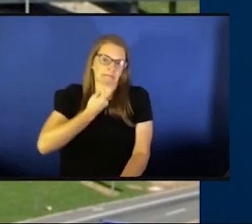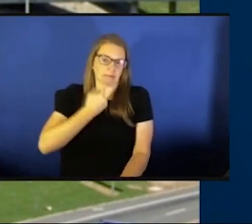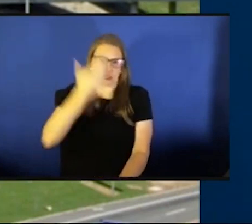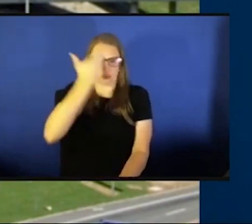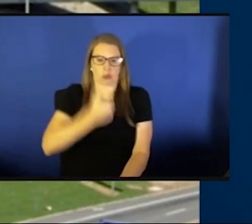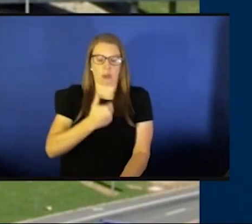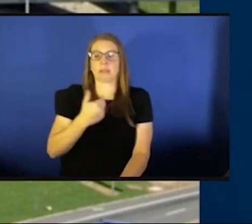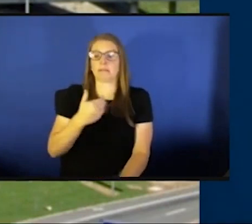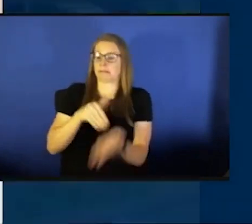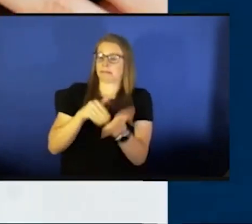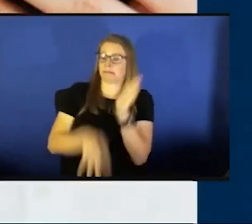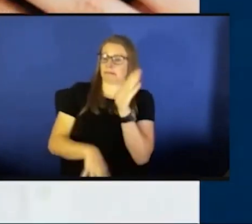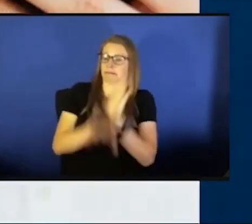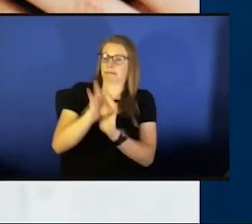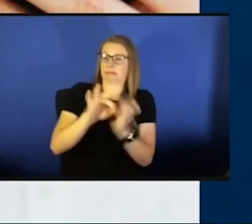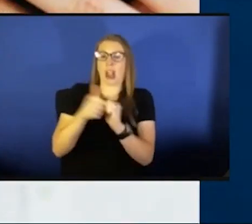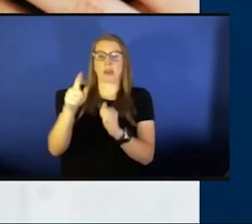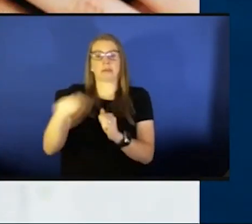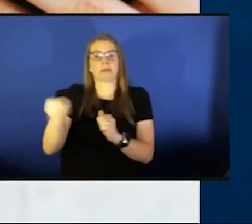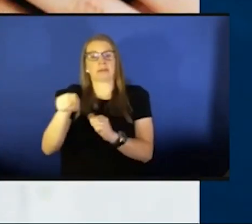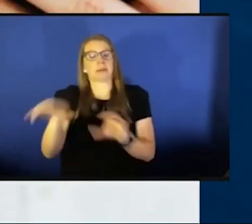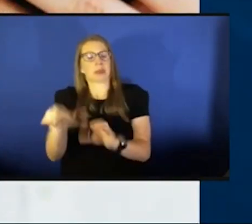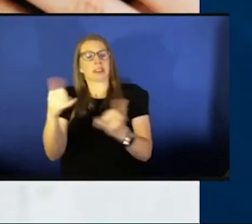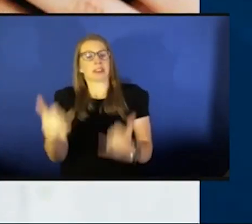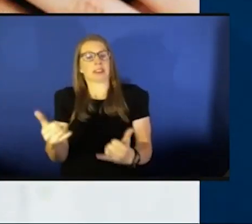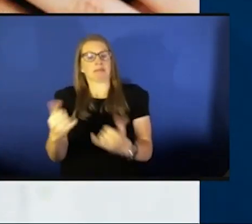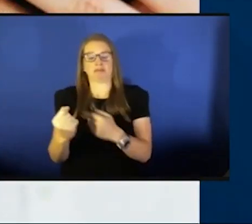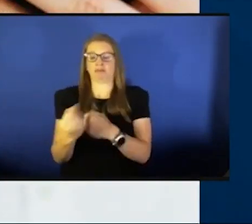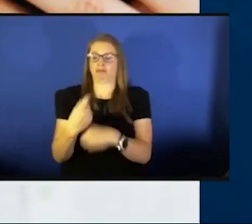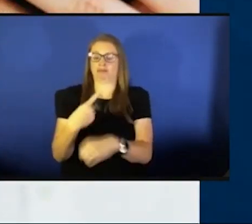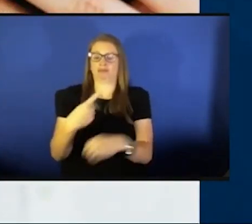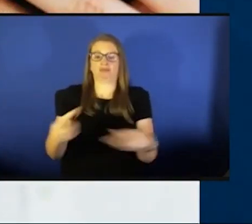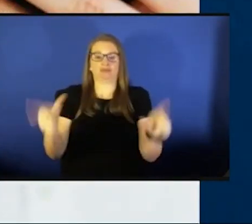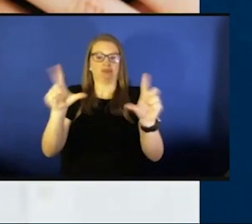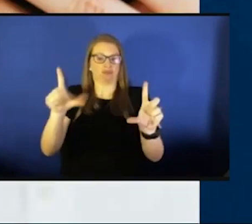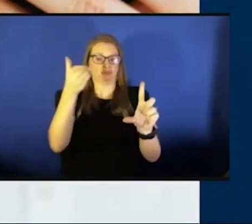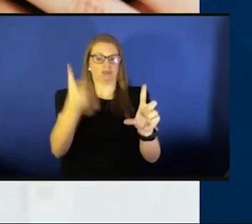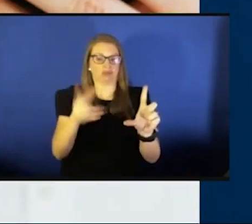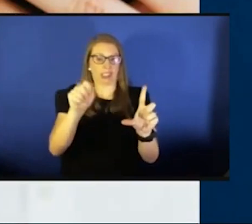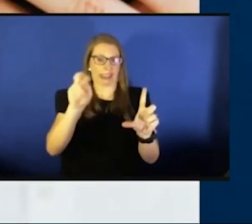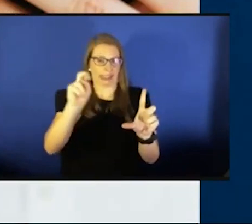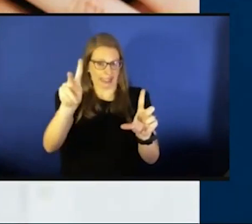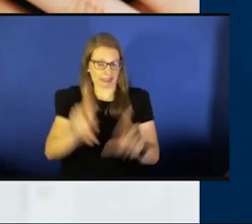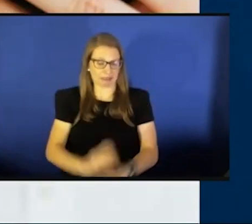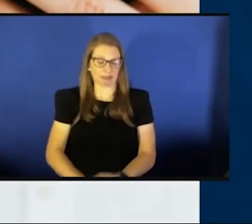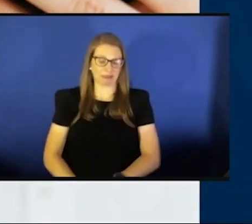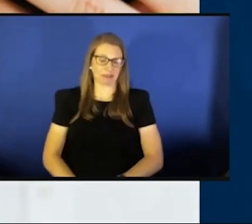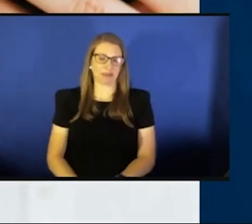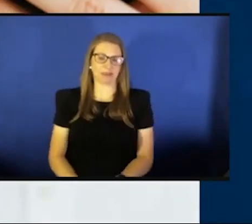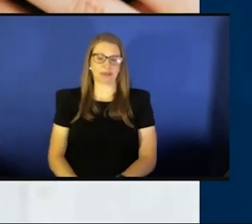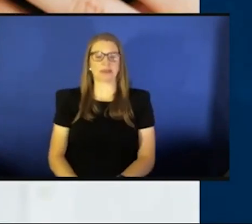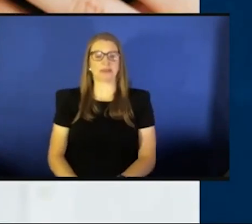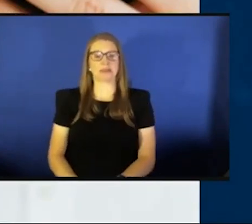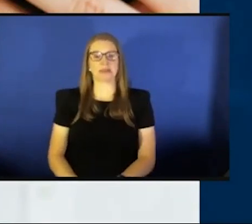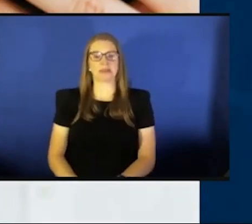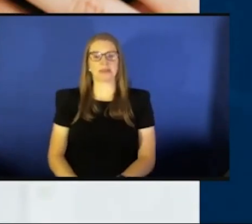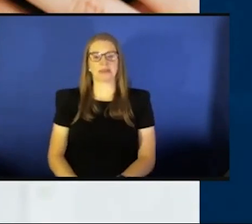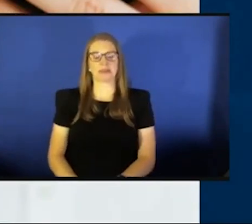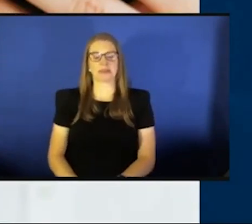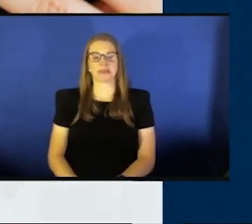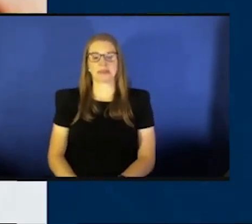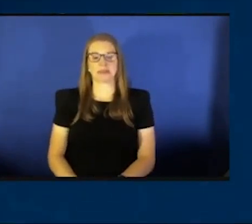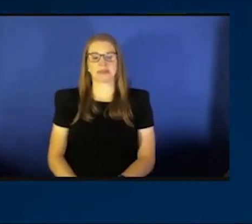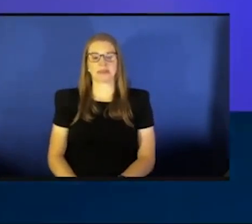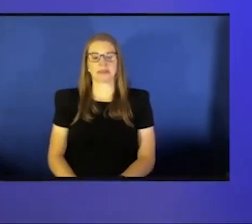Get your questions sent in to us on YouTube, Facebook, Twitter, and the Medical News Network. You can find links to those all right there on your